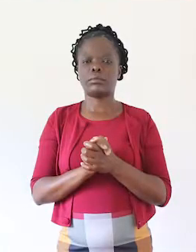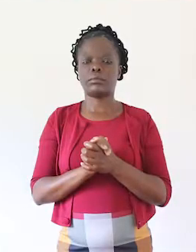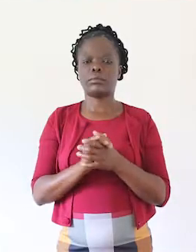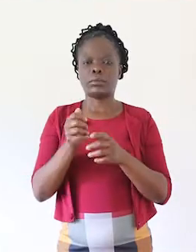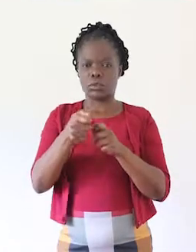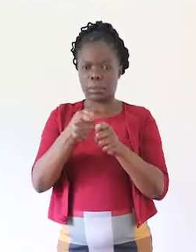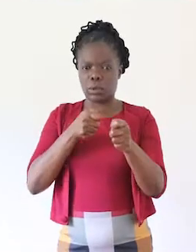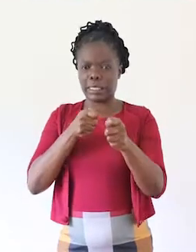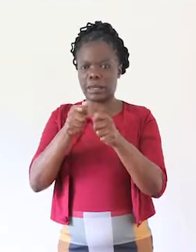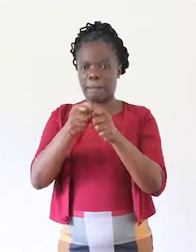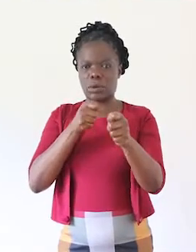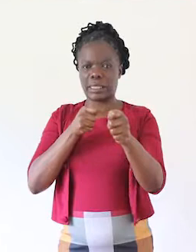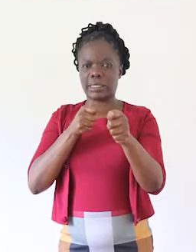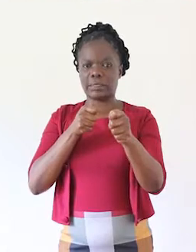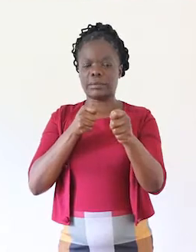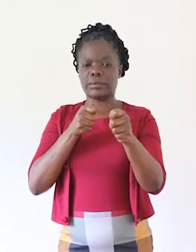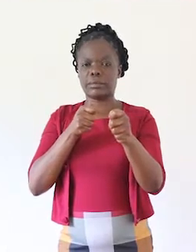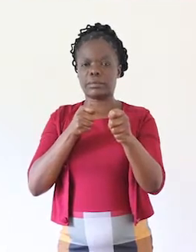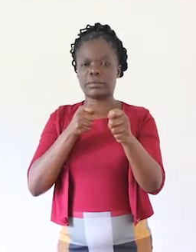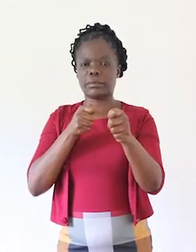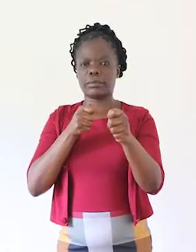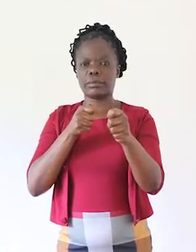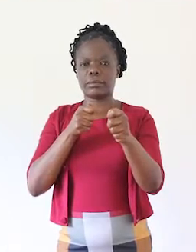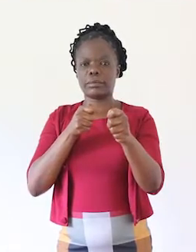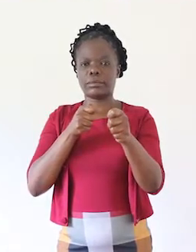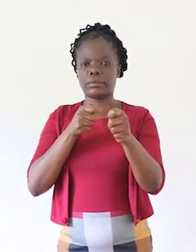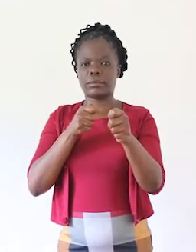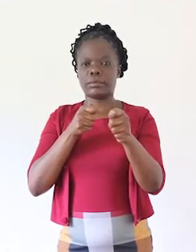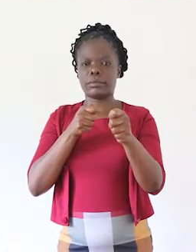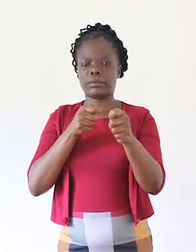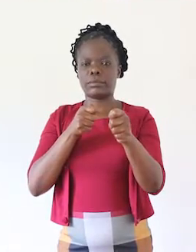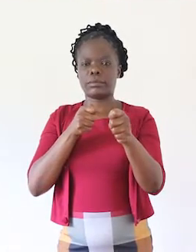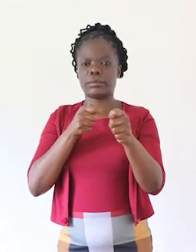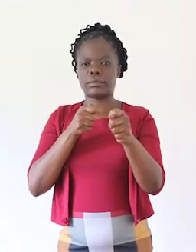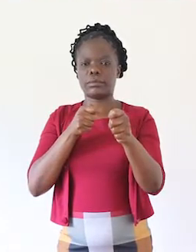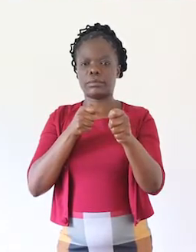Yes. Now pull it. Pull it this way. This way. And pull it.